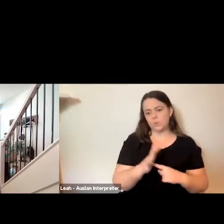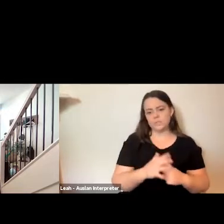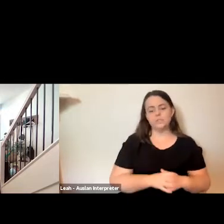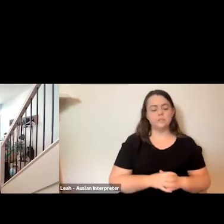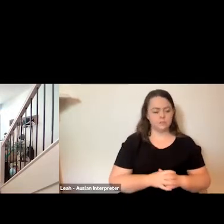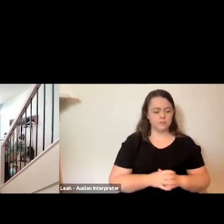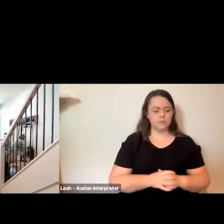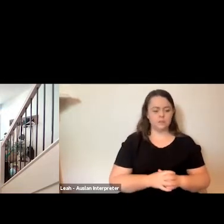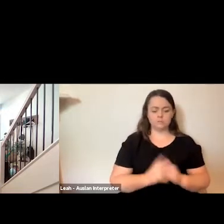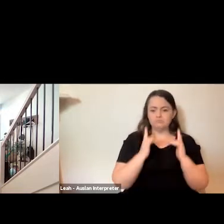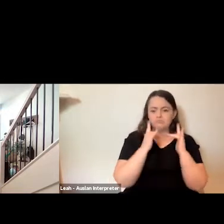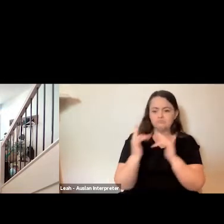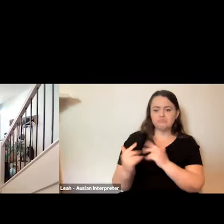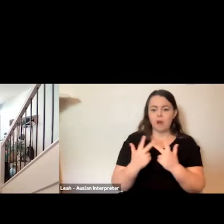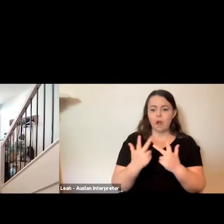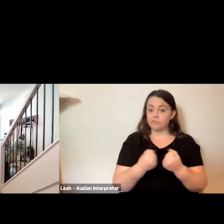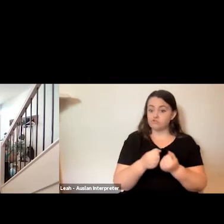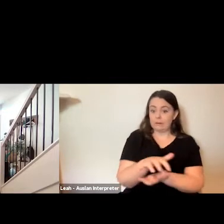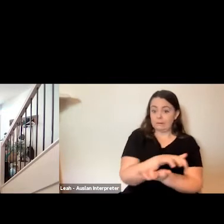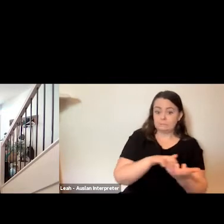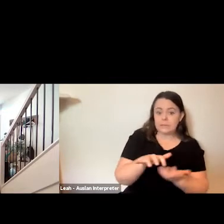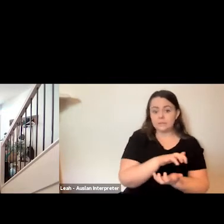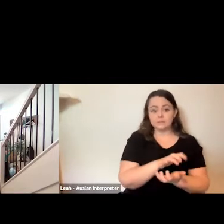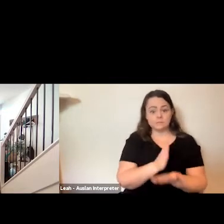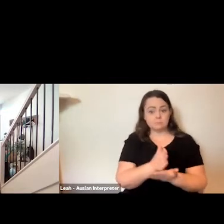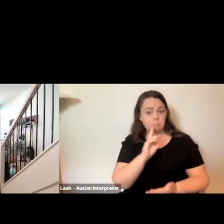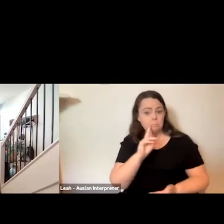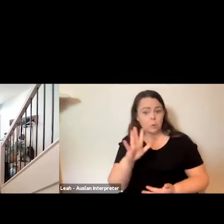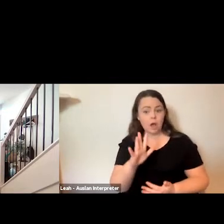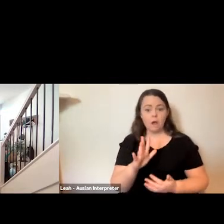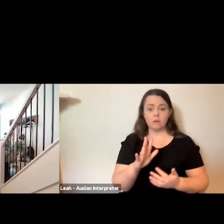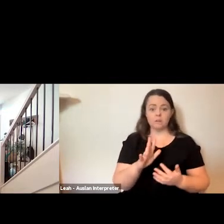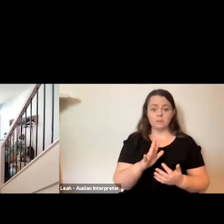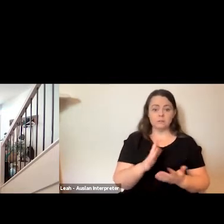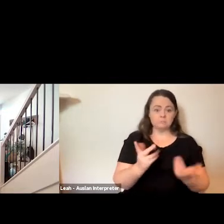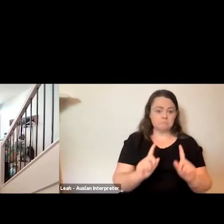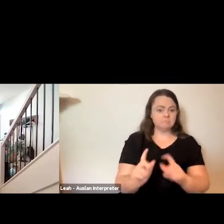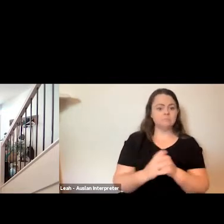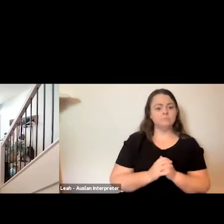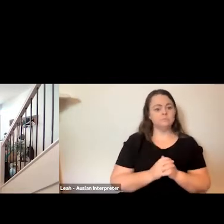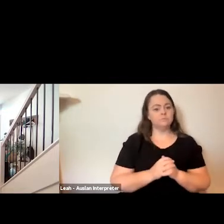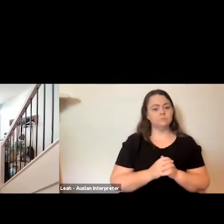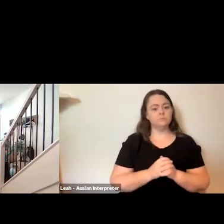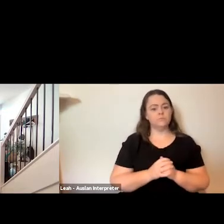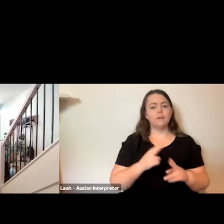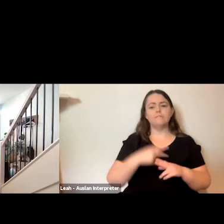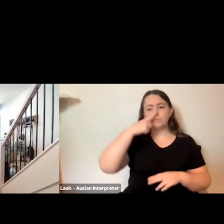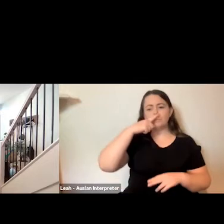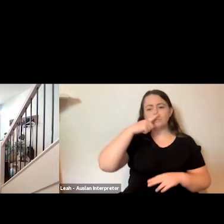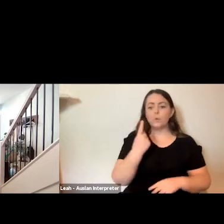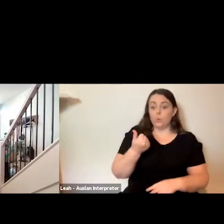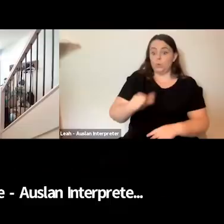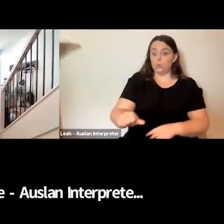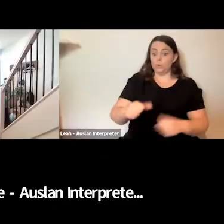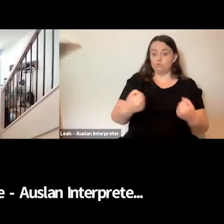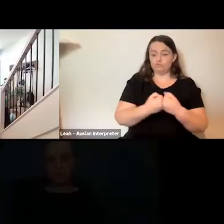follow are kind of accessible to and inclusive of all people who inject drugs, all people who use drugs, and that includes people who inject